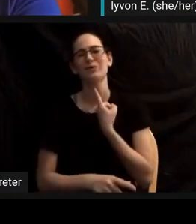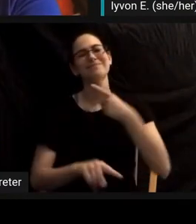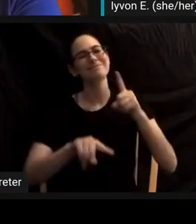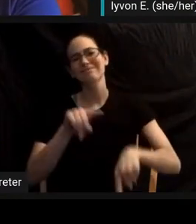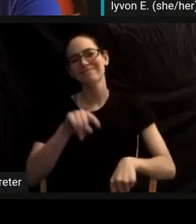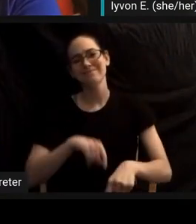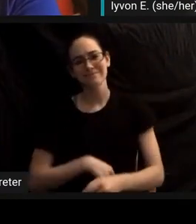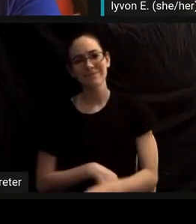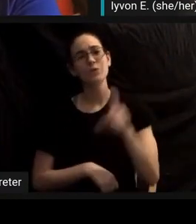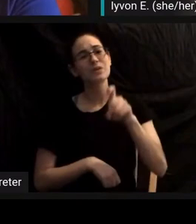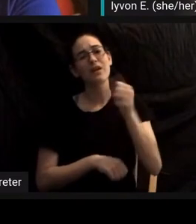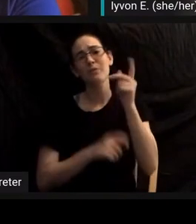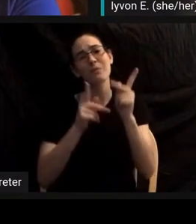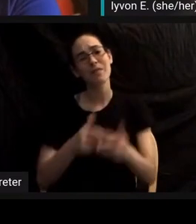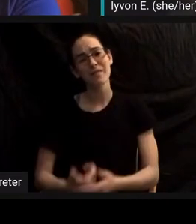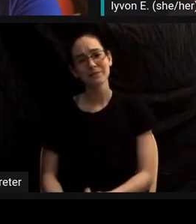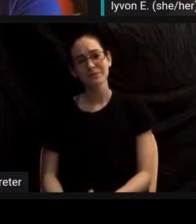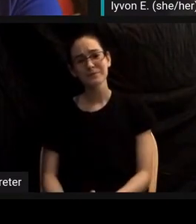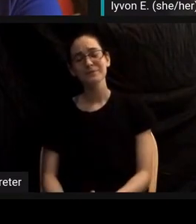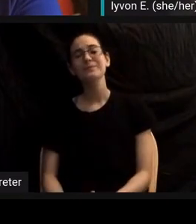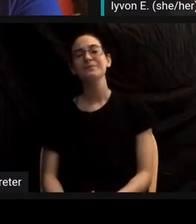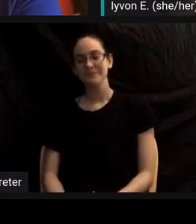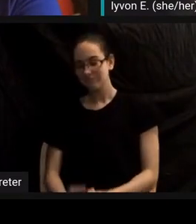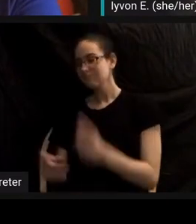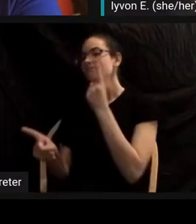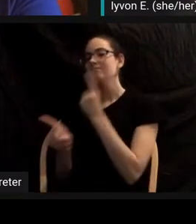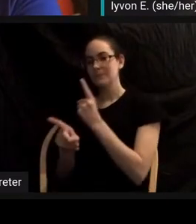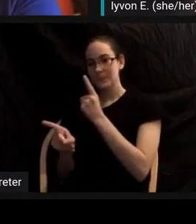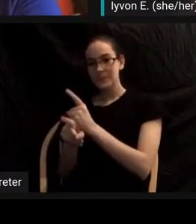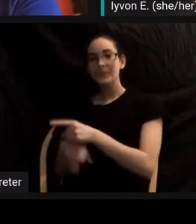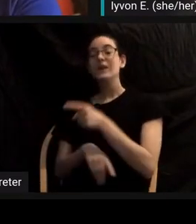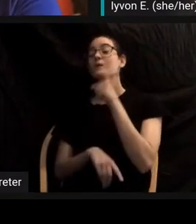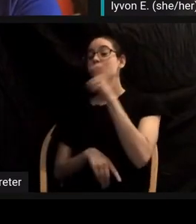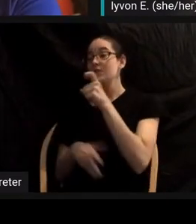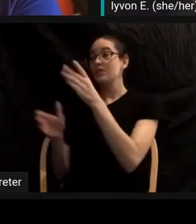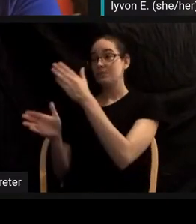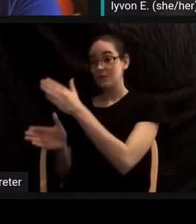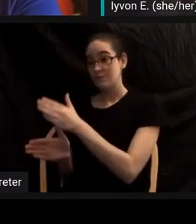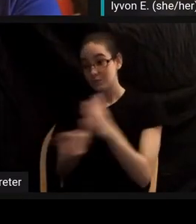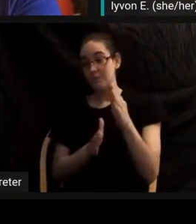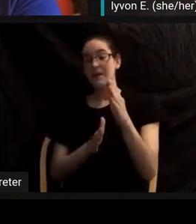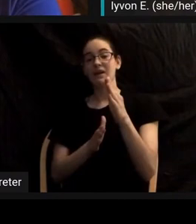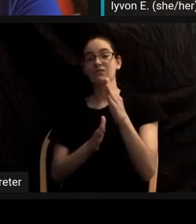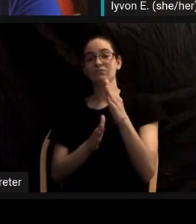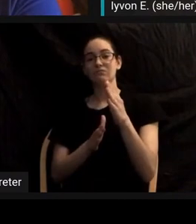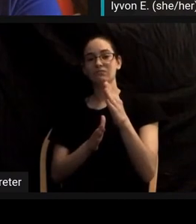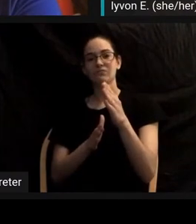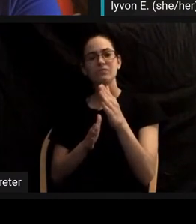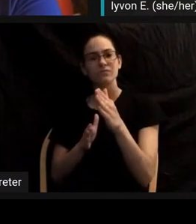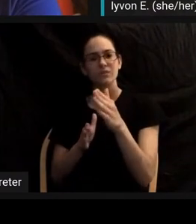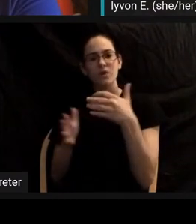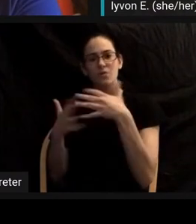Absolutely. I will say the flip side of this though, is that like, you gotta be prepared to pick up whatever